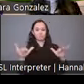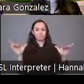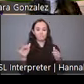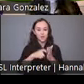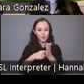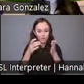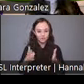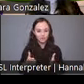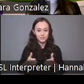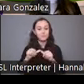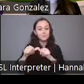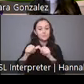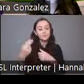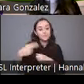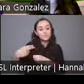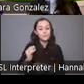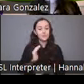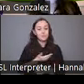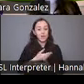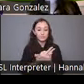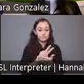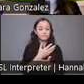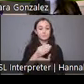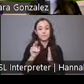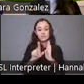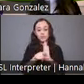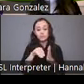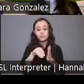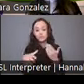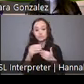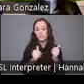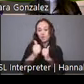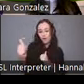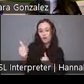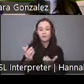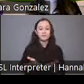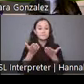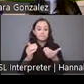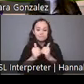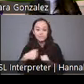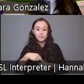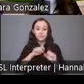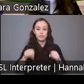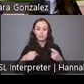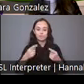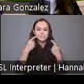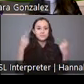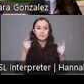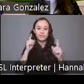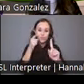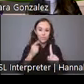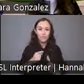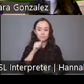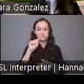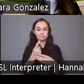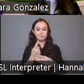participation of our undergraduate and graduate students in the program and beyond suggests how we might achieve these goals, not just in indigenous